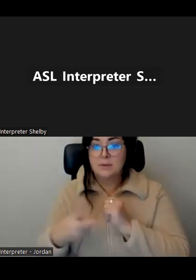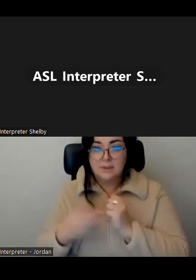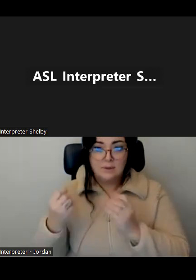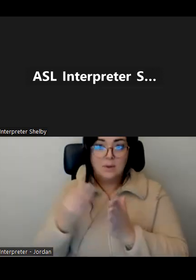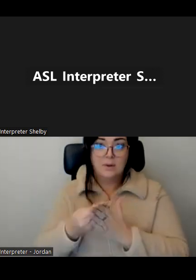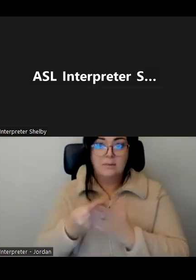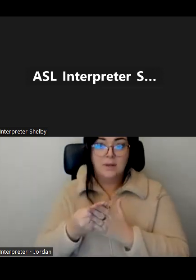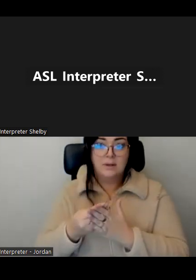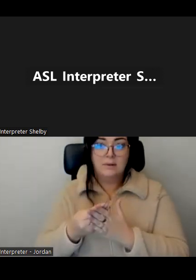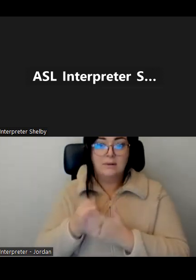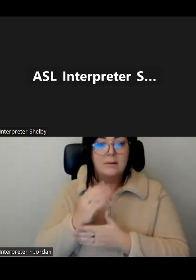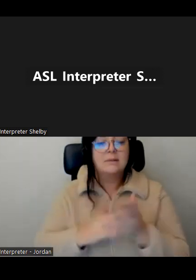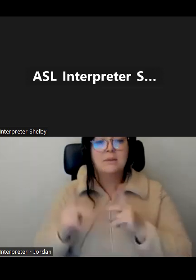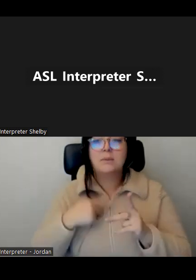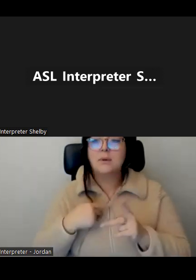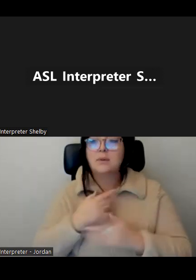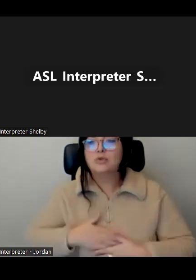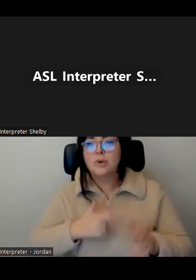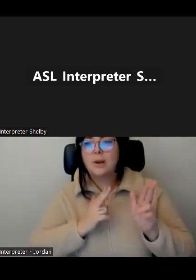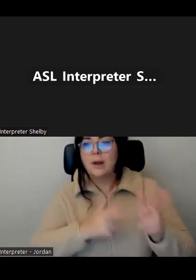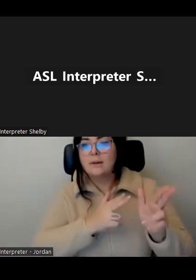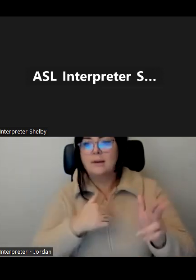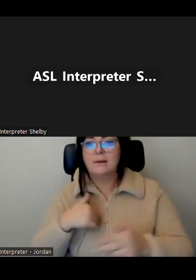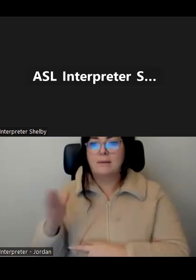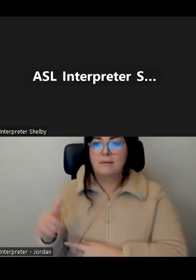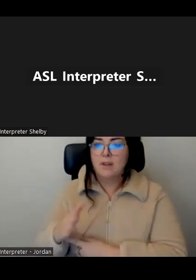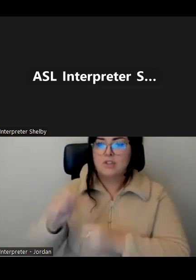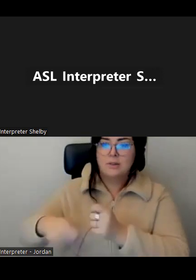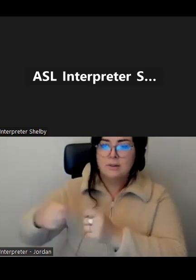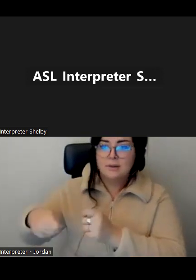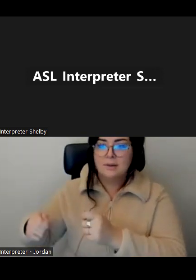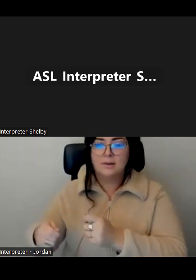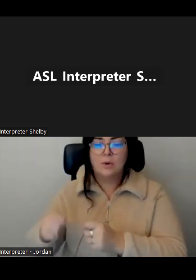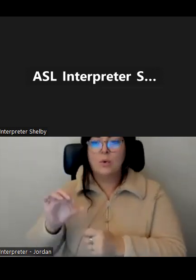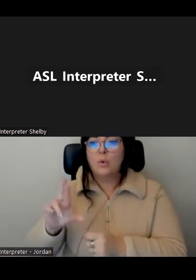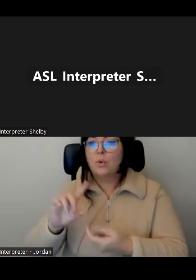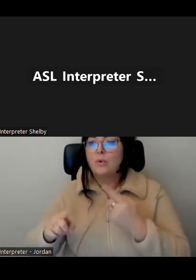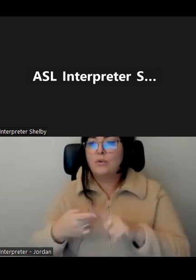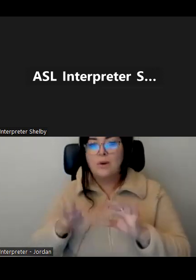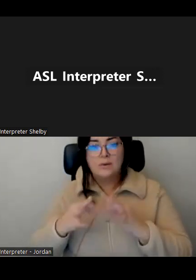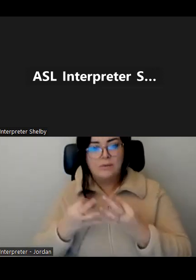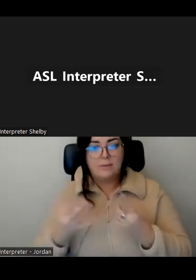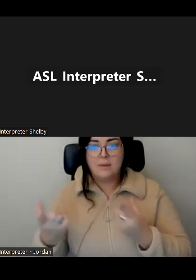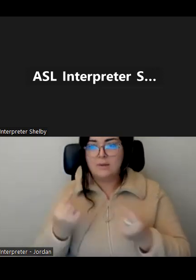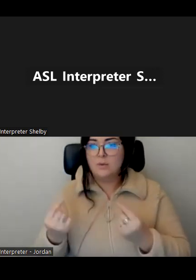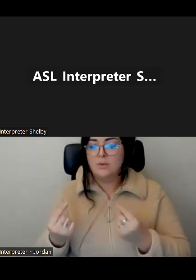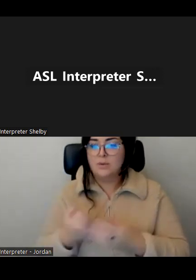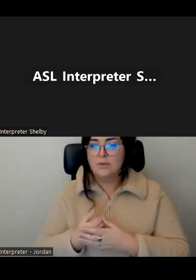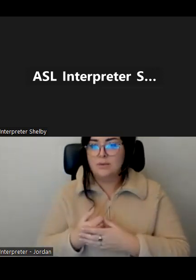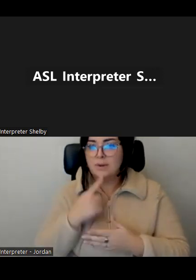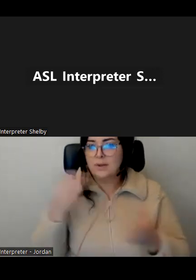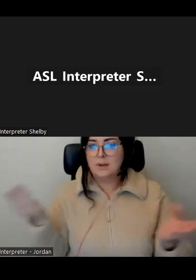Some people like to go hunting or fishing, or they, have family or friends who do these things and can, keep